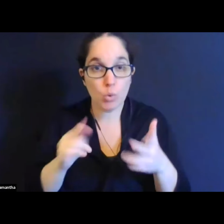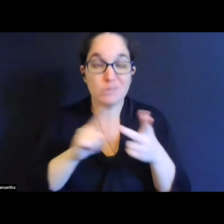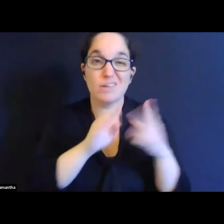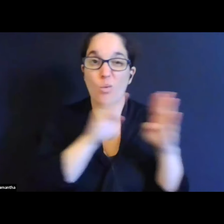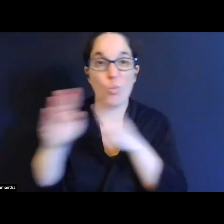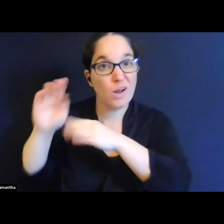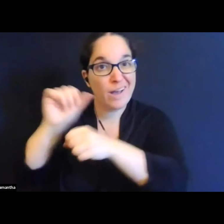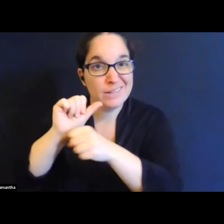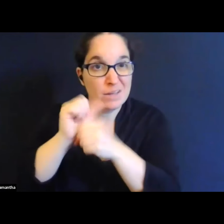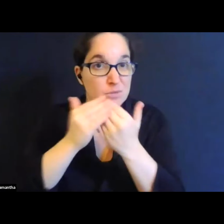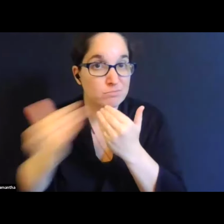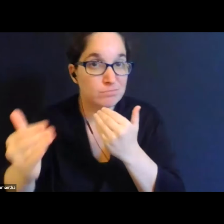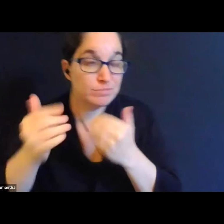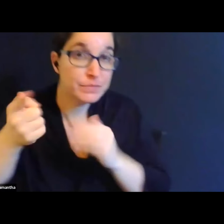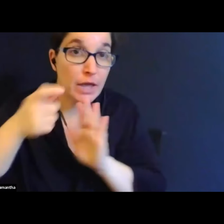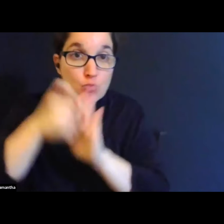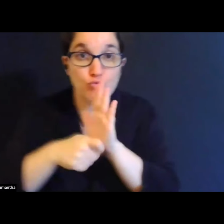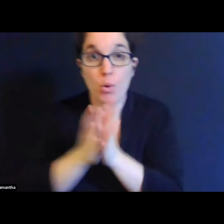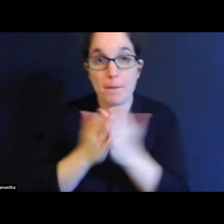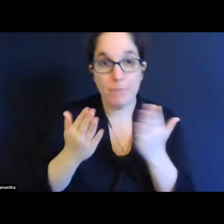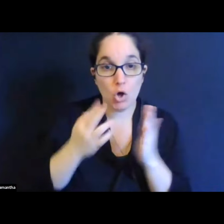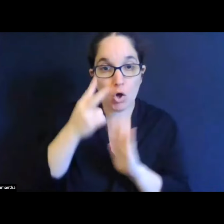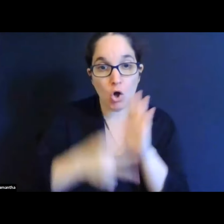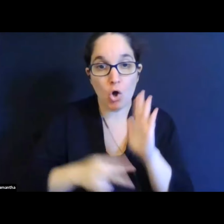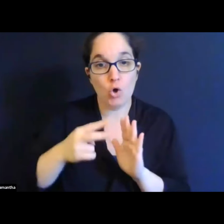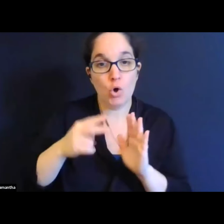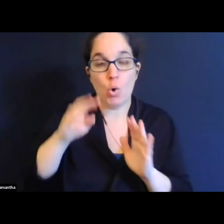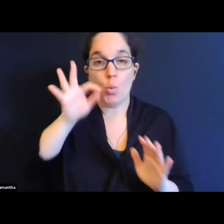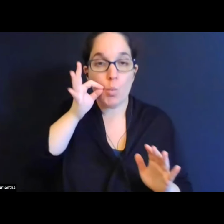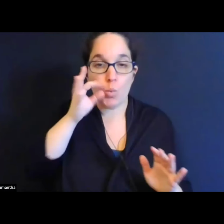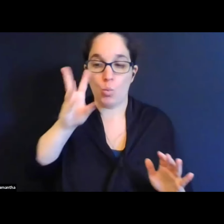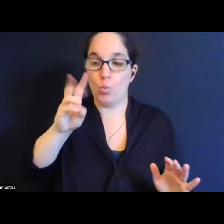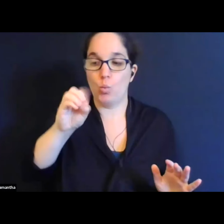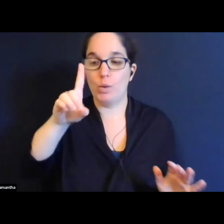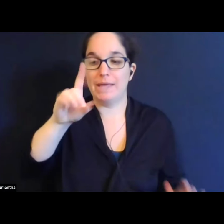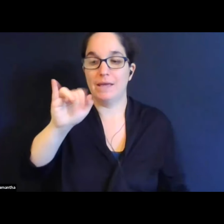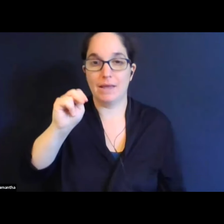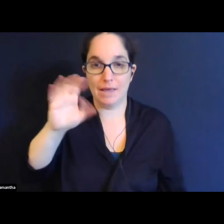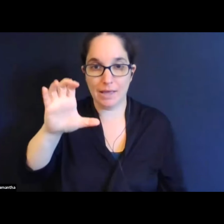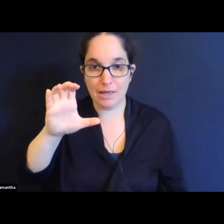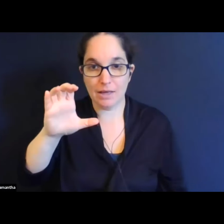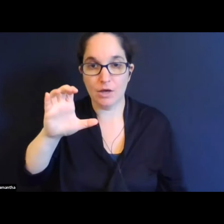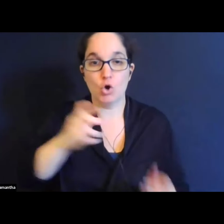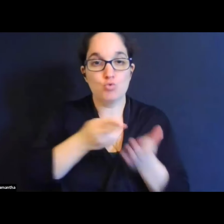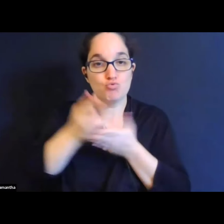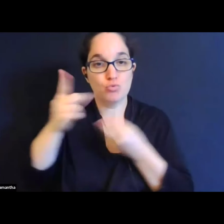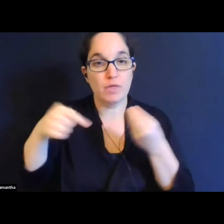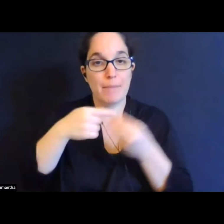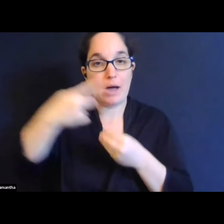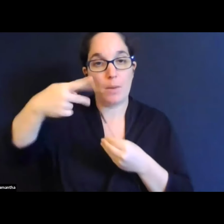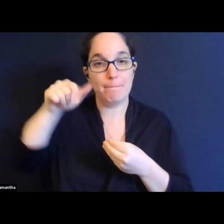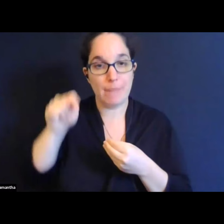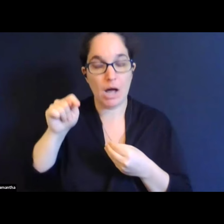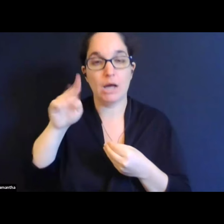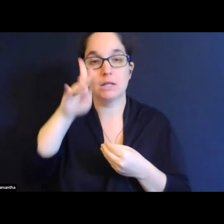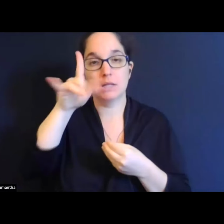on. He has written a book called Weed Inc., The Truth About the Pot Lobby, THC, and the Commercial Marijuana Industry. He also gave